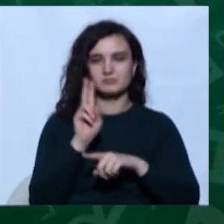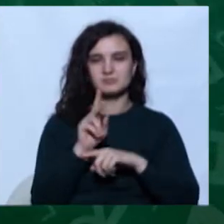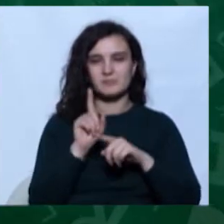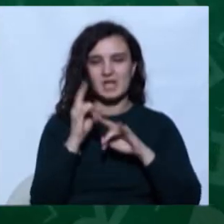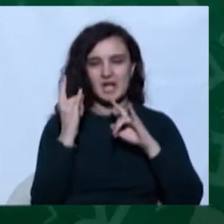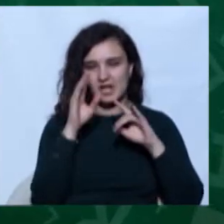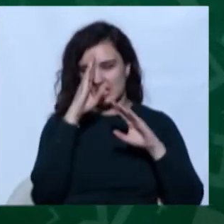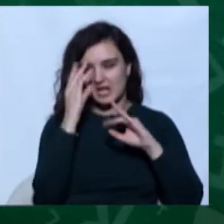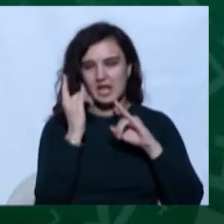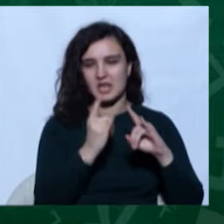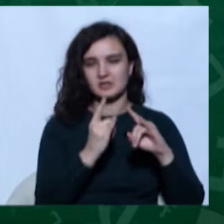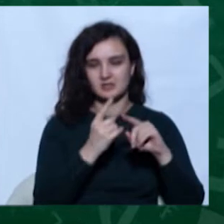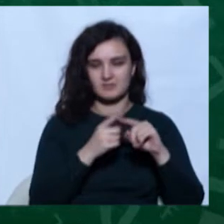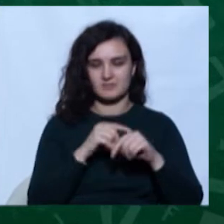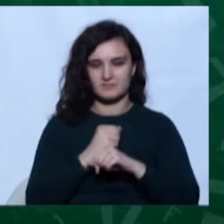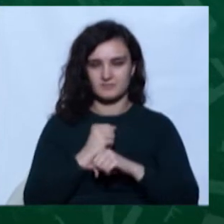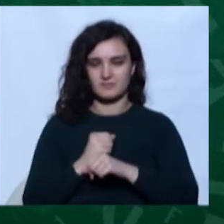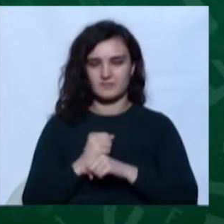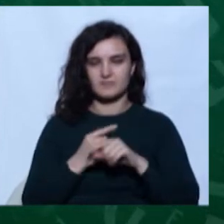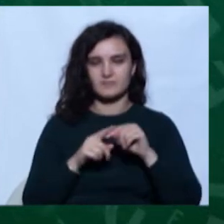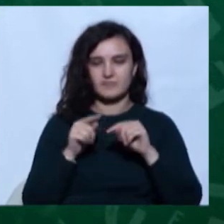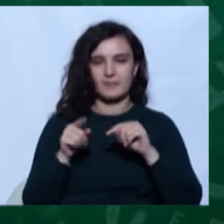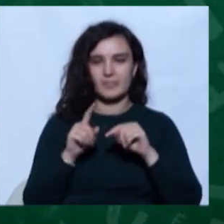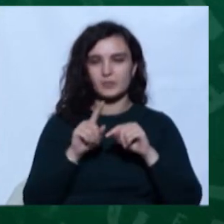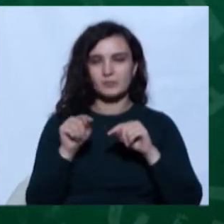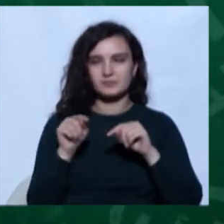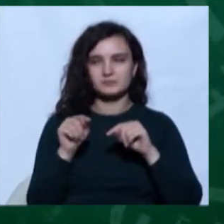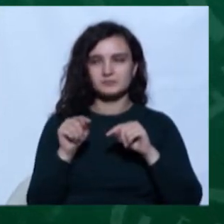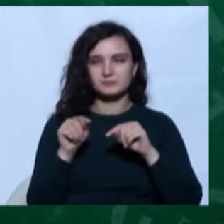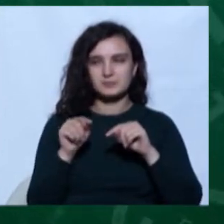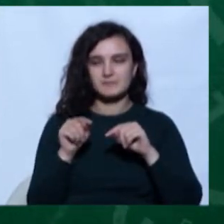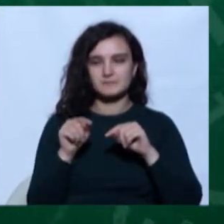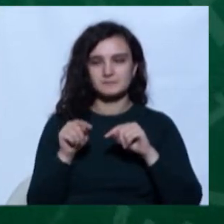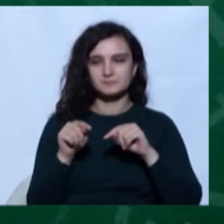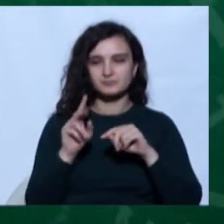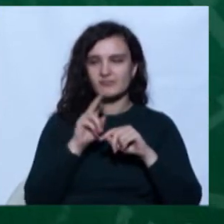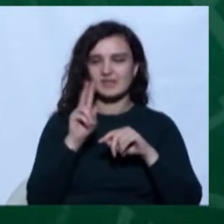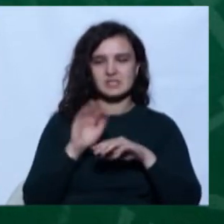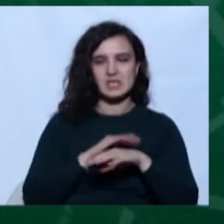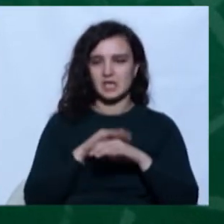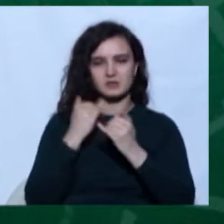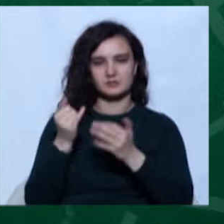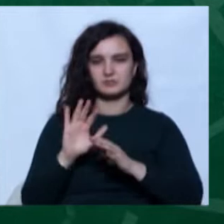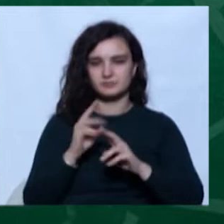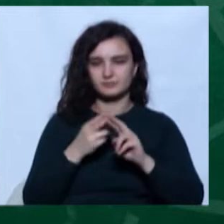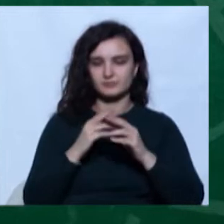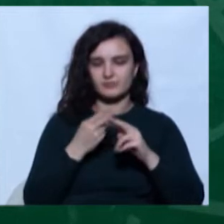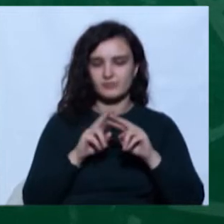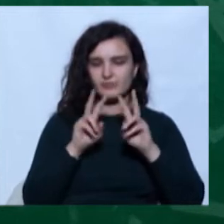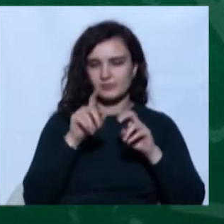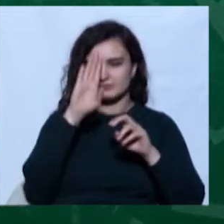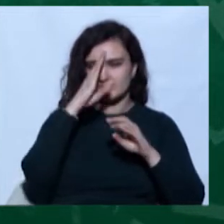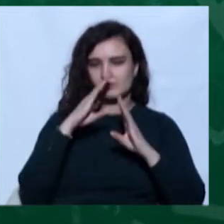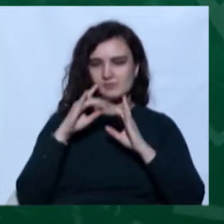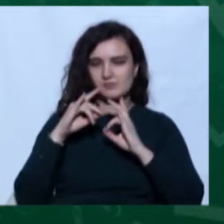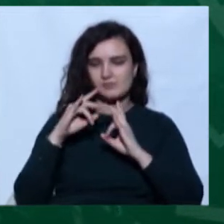next word, to betray. This is to be extremely disloyal to someone, to do something that